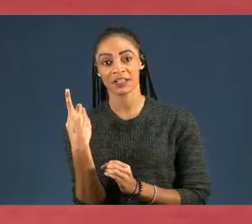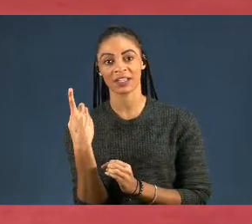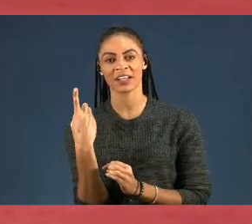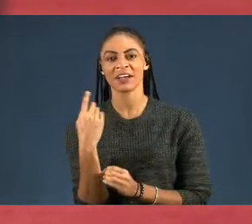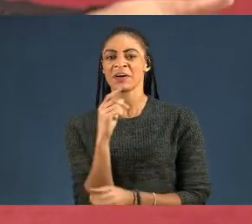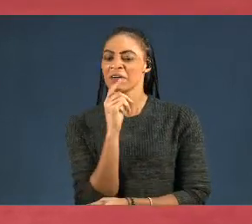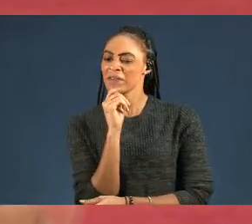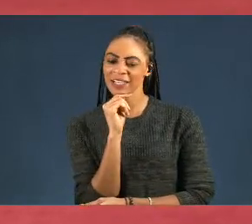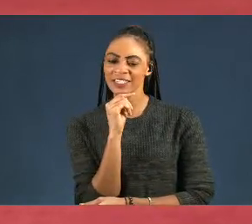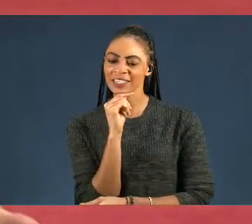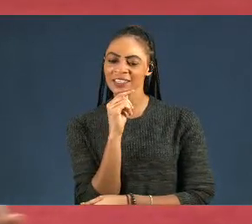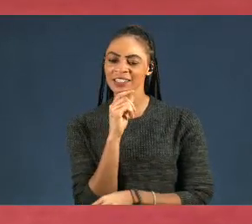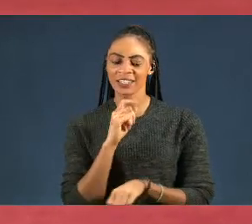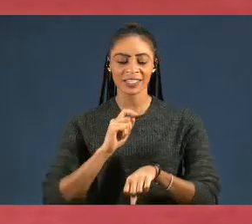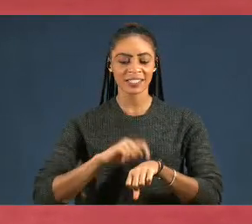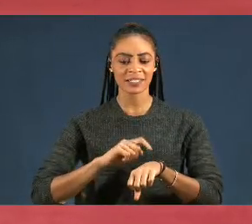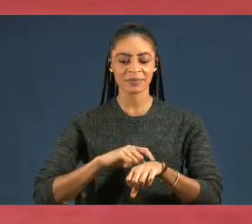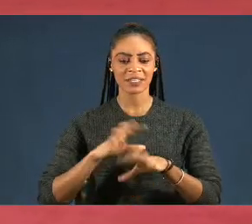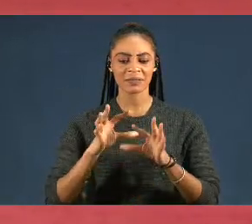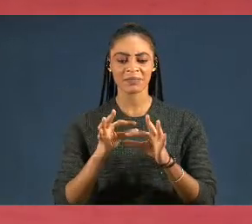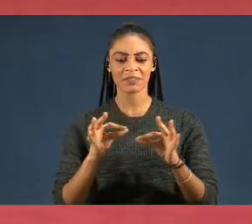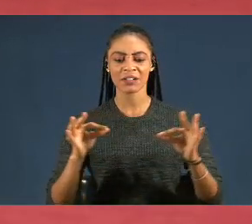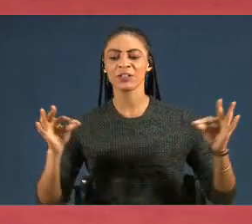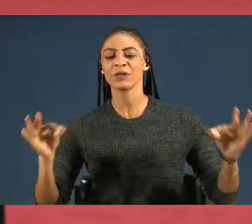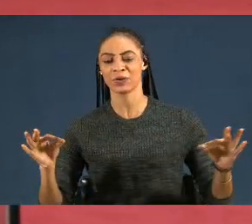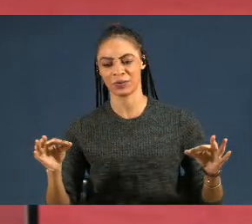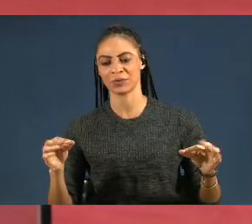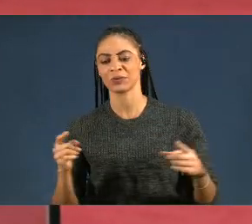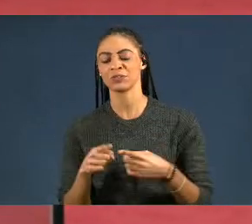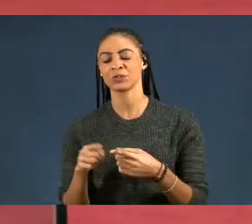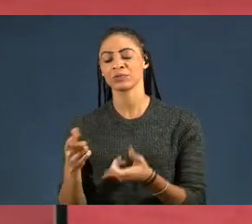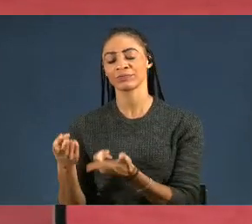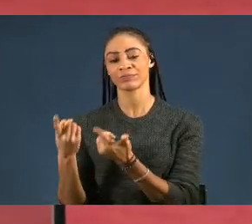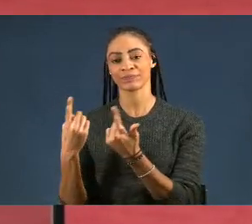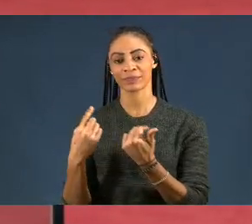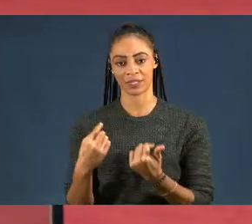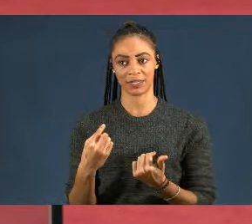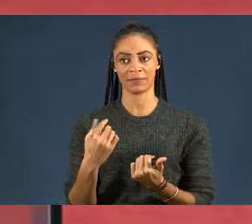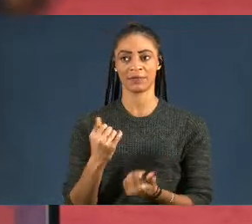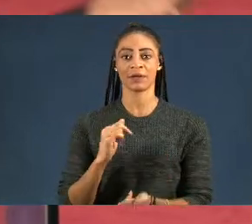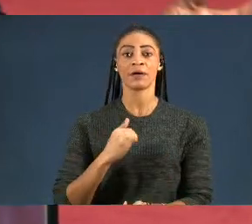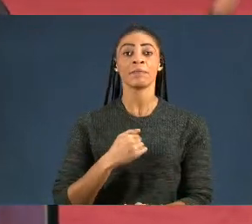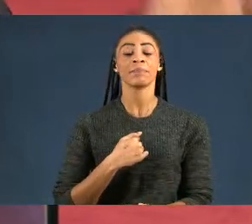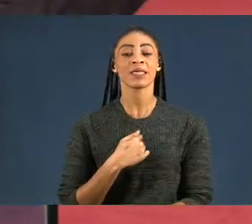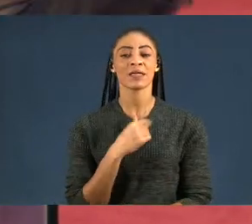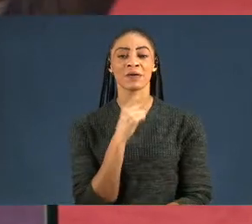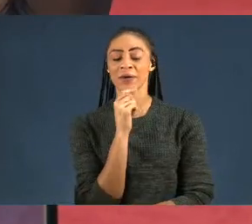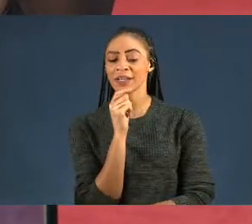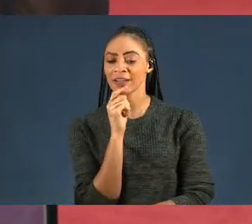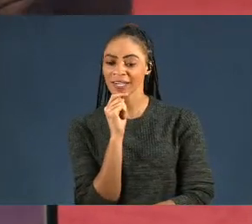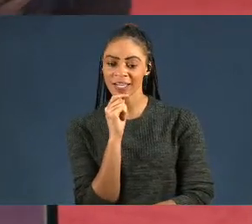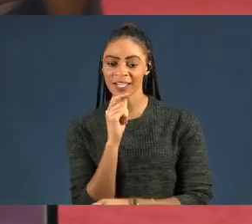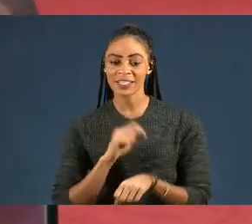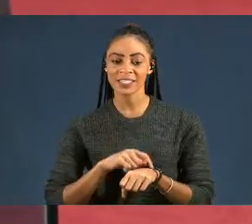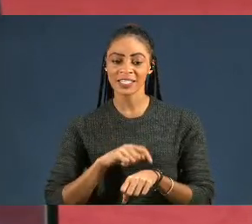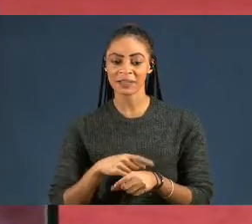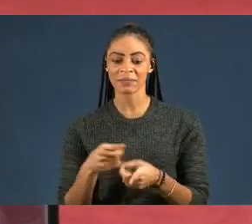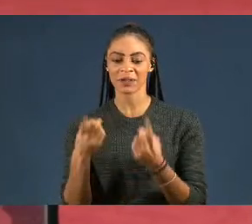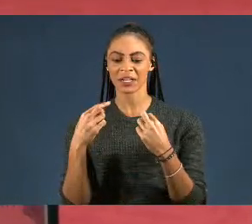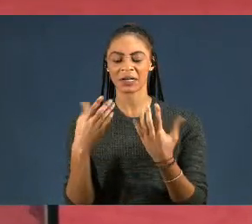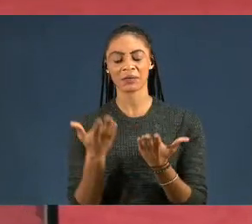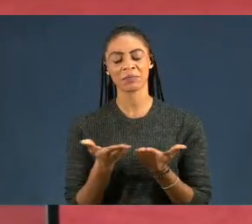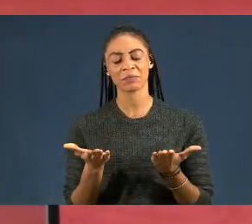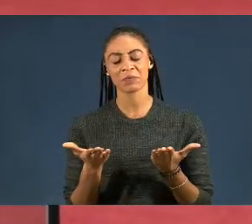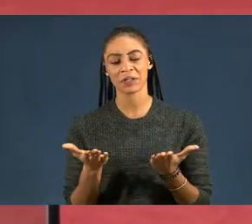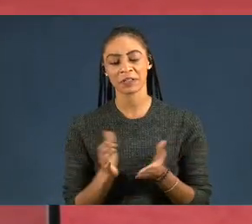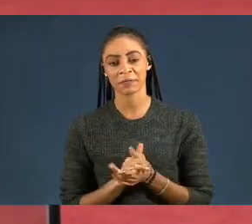time to come, taking too long to come. I was wondering when will he come, but that did not prevent me from